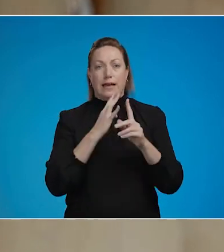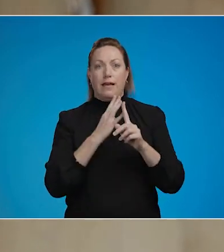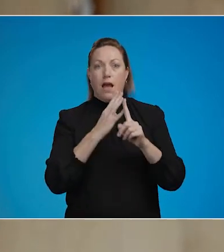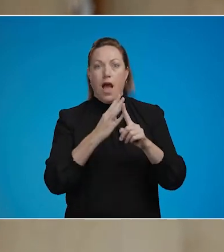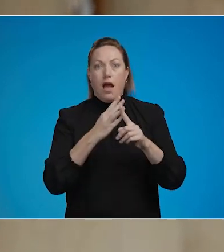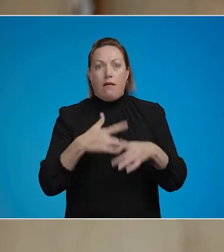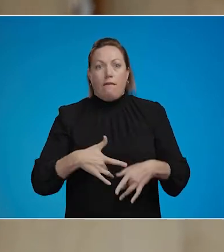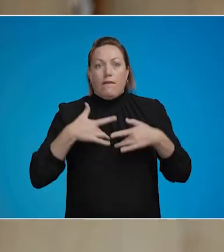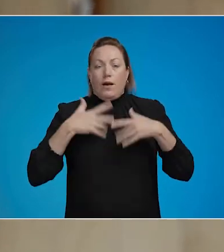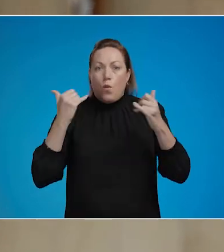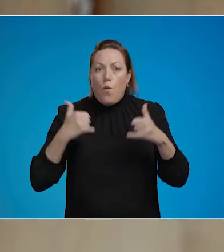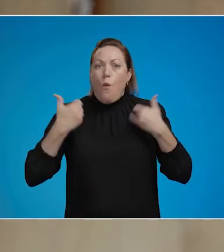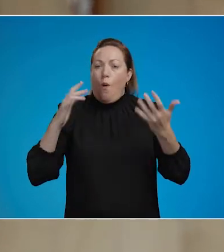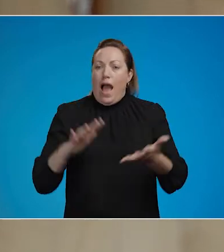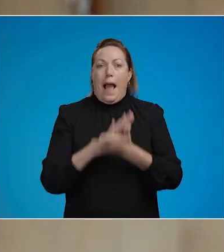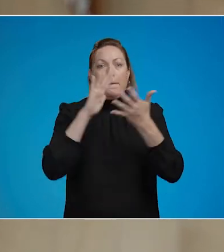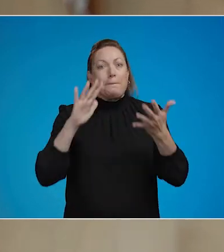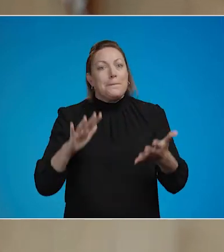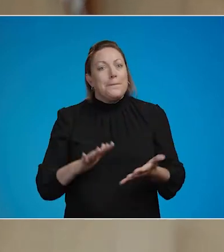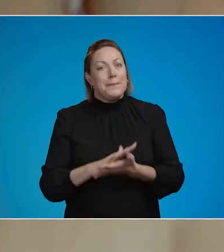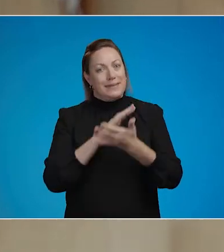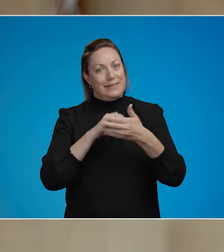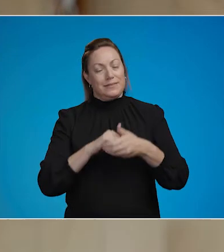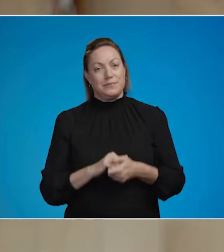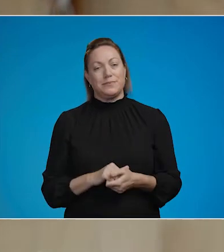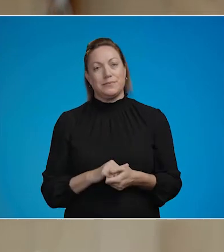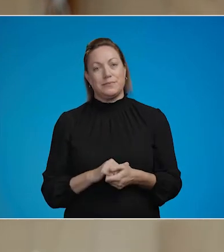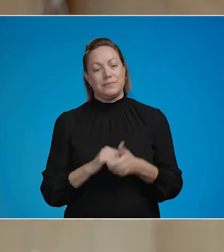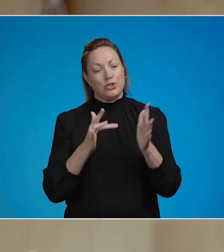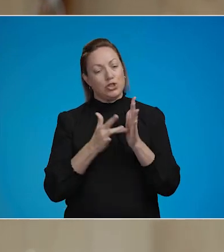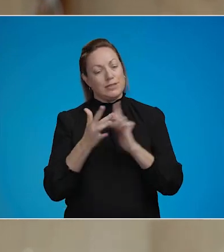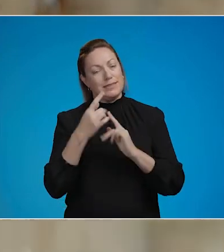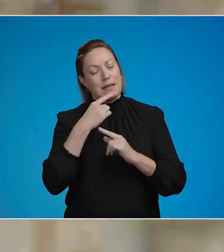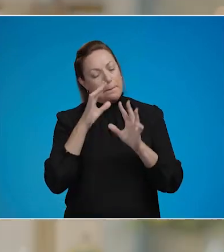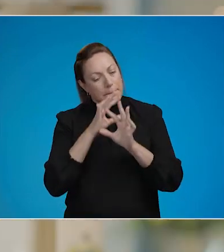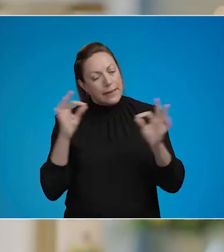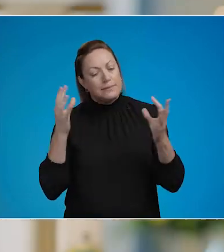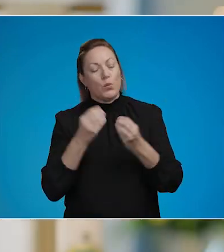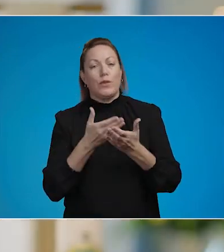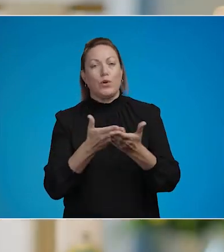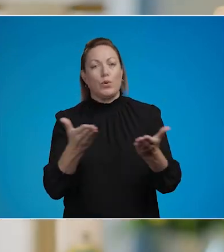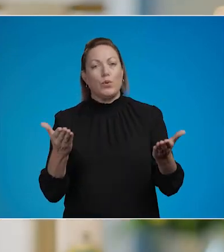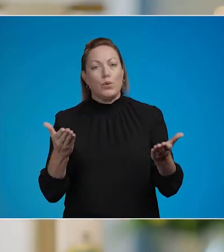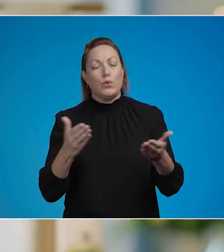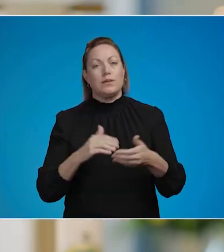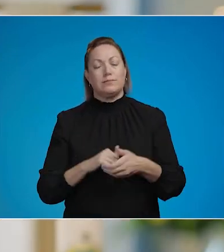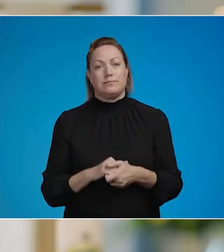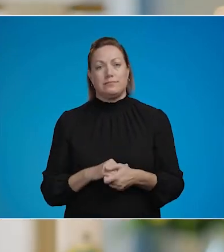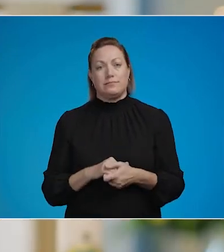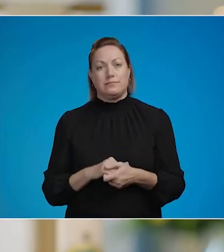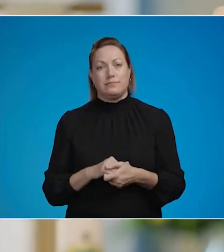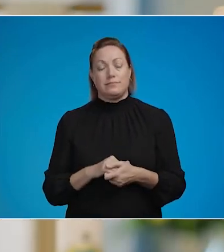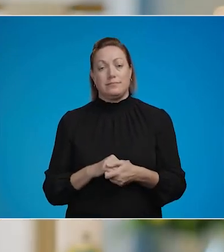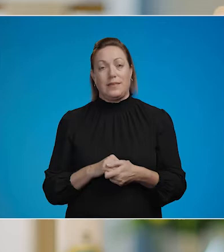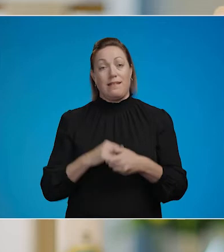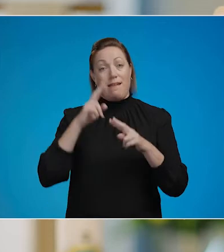joy when they saw the Lord. And he said to them again, Peace be with you. As the Father sent